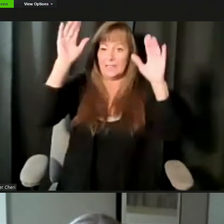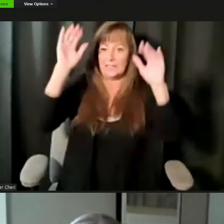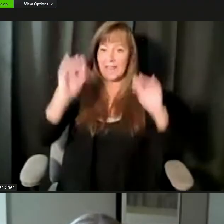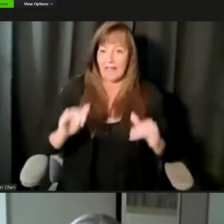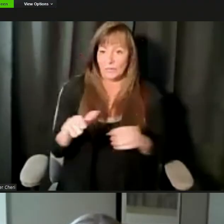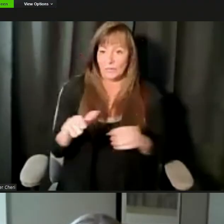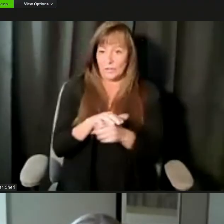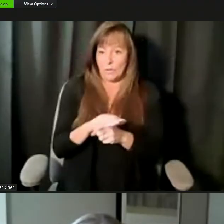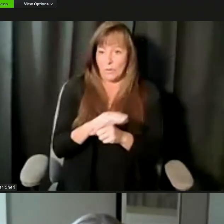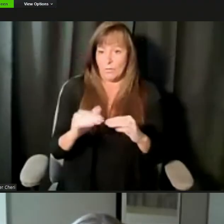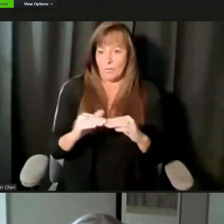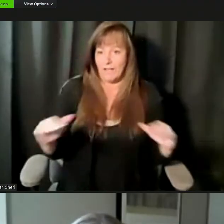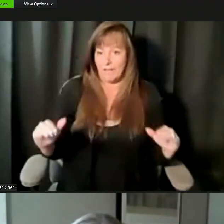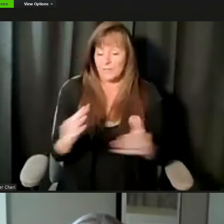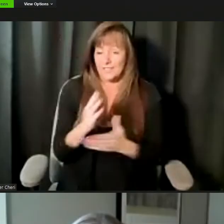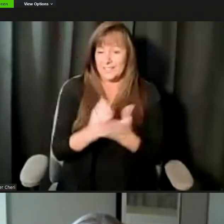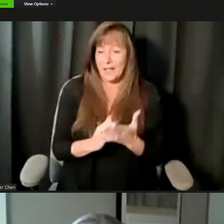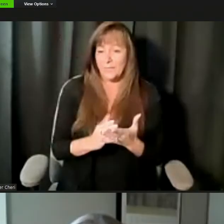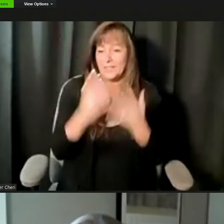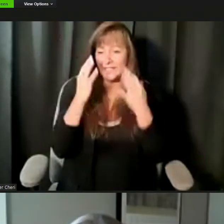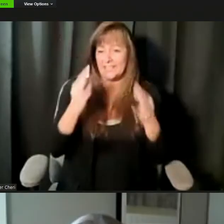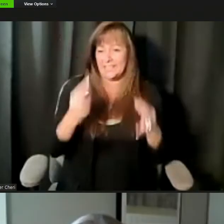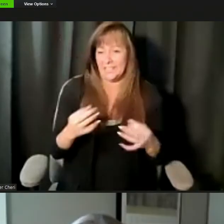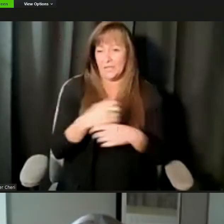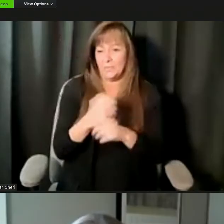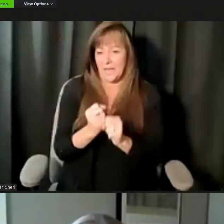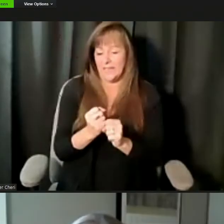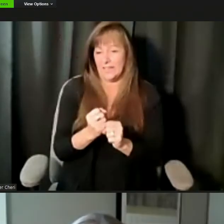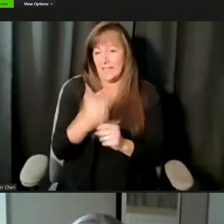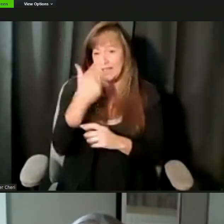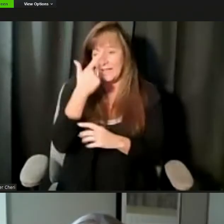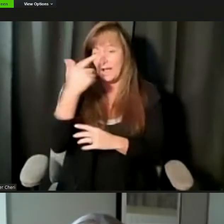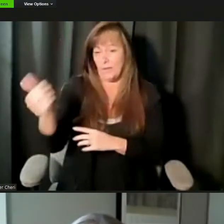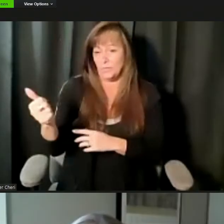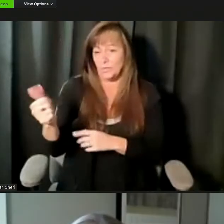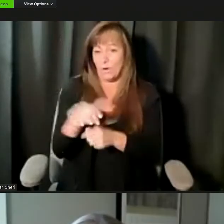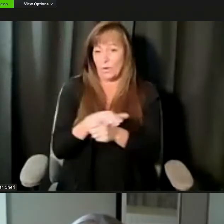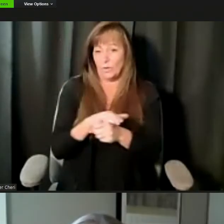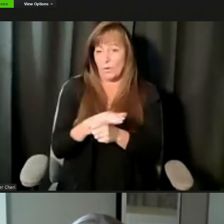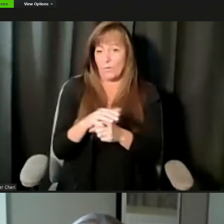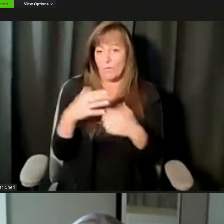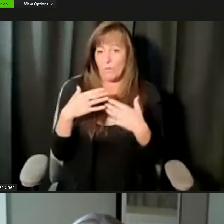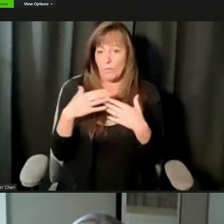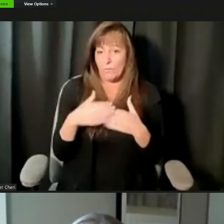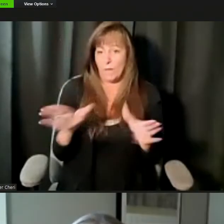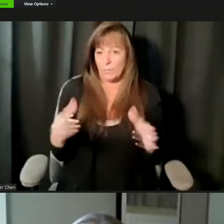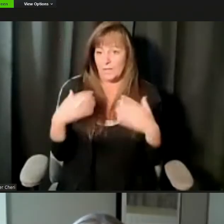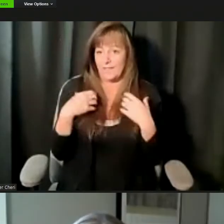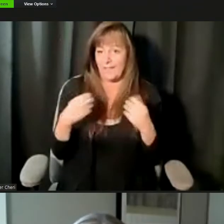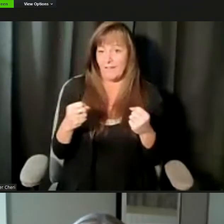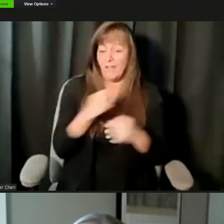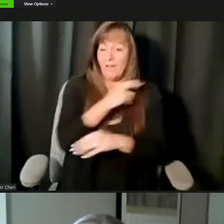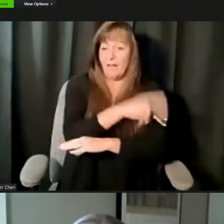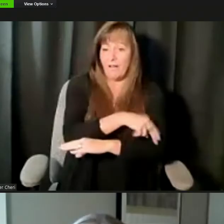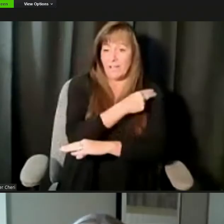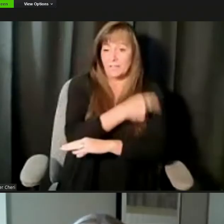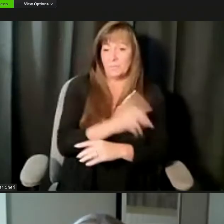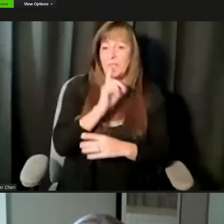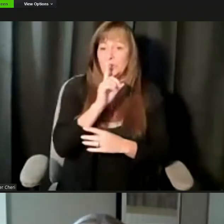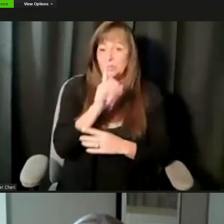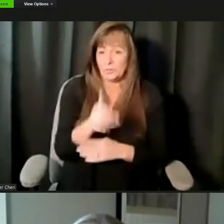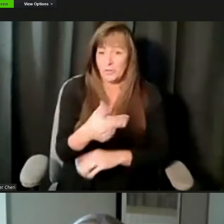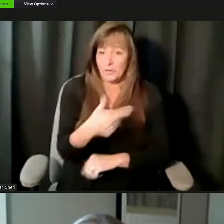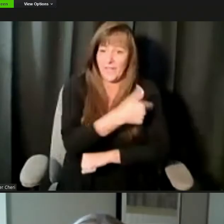do leave some of this decision-making, some of the discretion up to our local public health, our hospitals, to really make sure that they're vaccinating the people